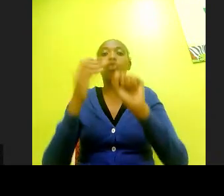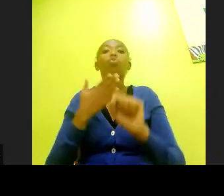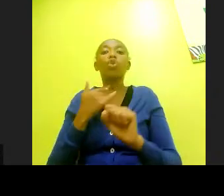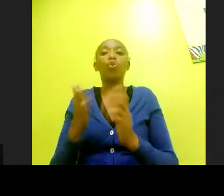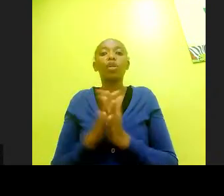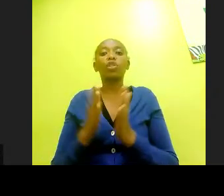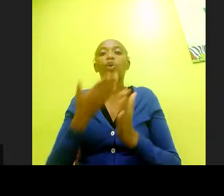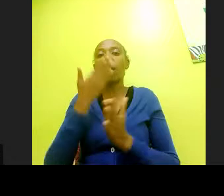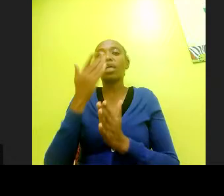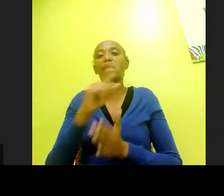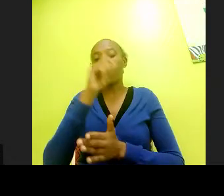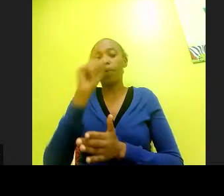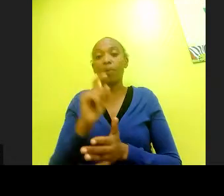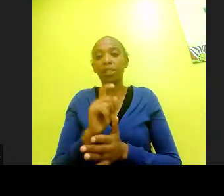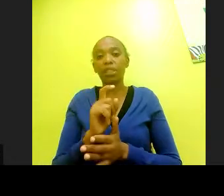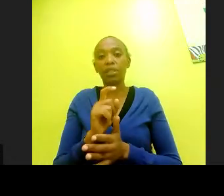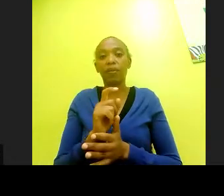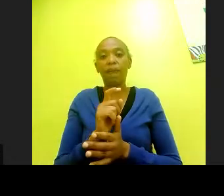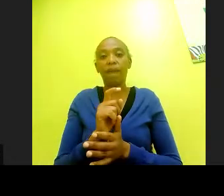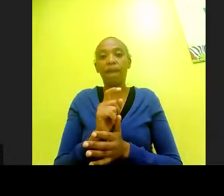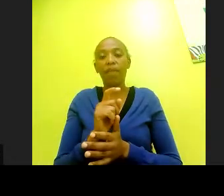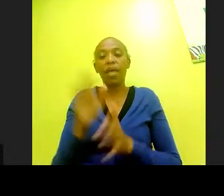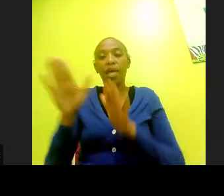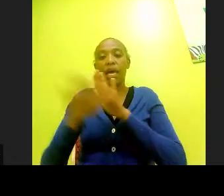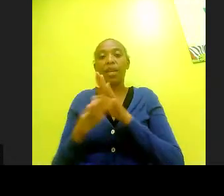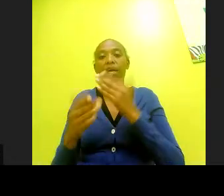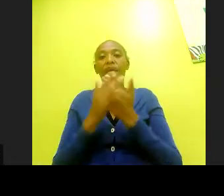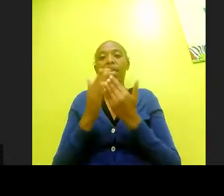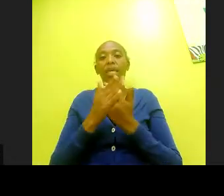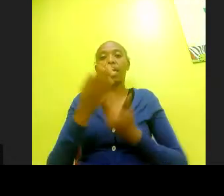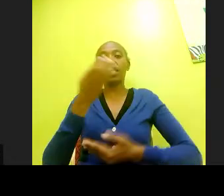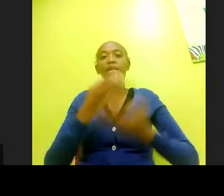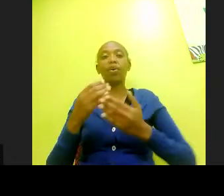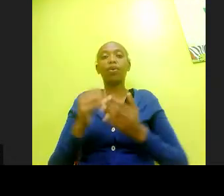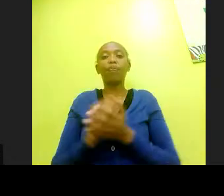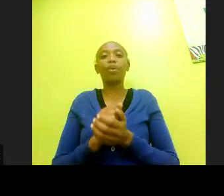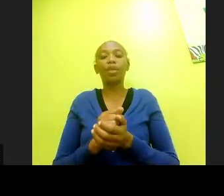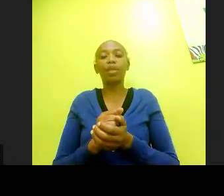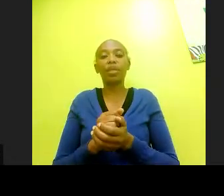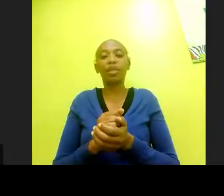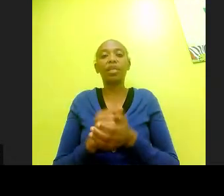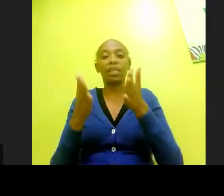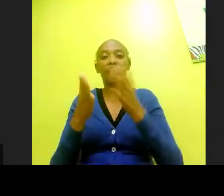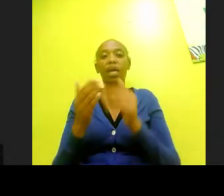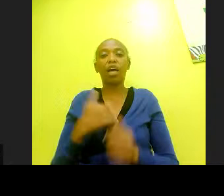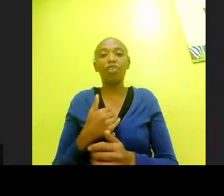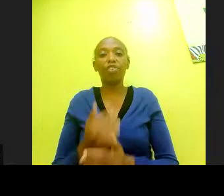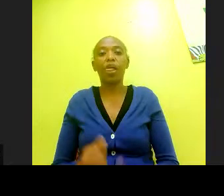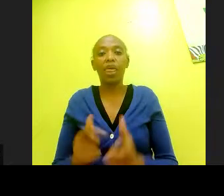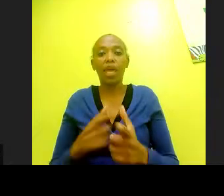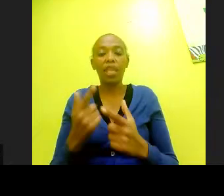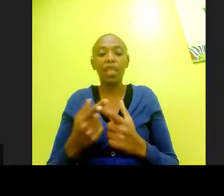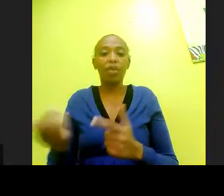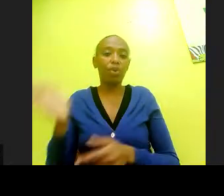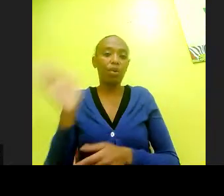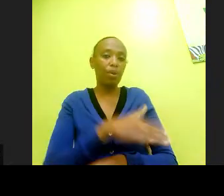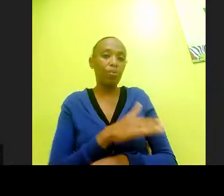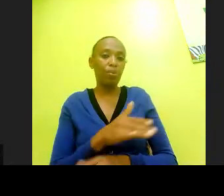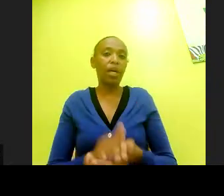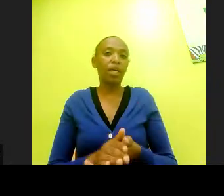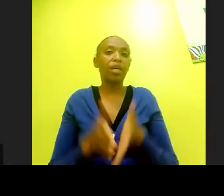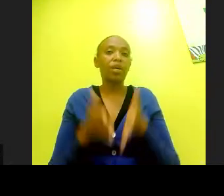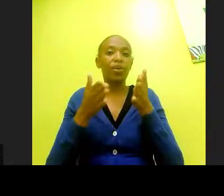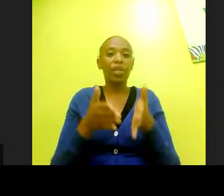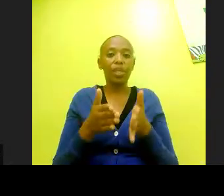the question of whether the care economy index is available. And then we'll come back to Tracy,